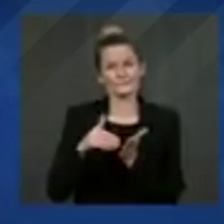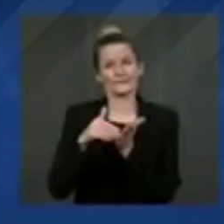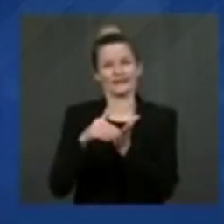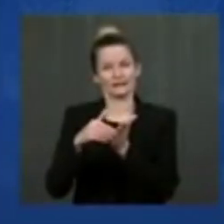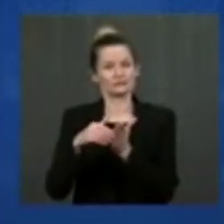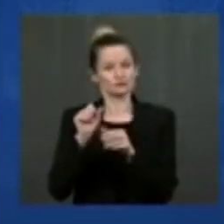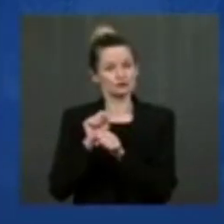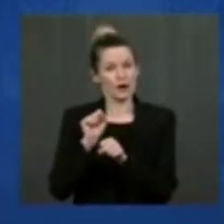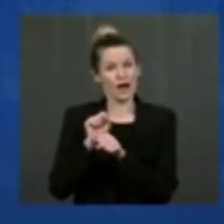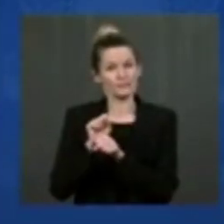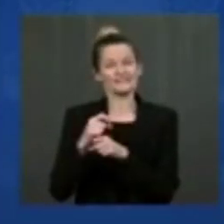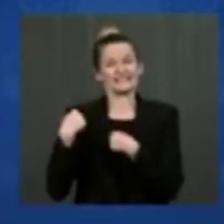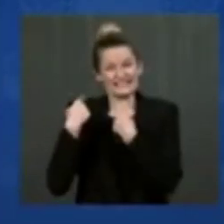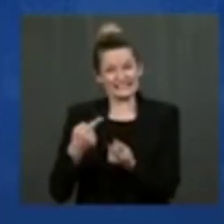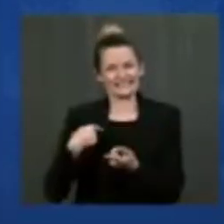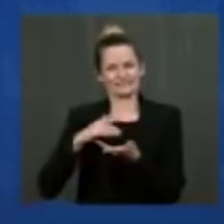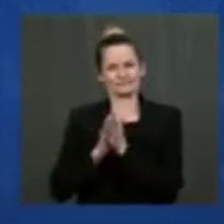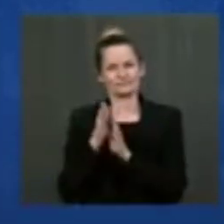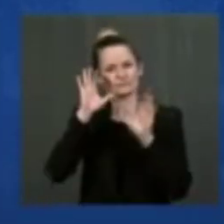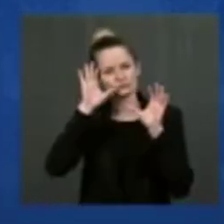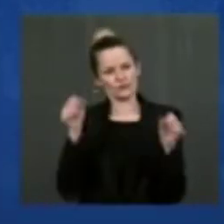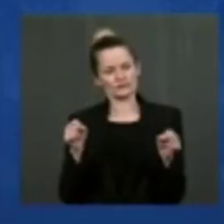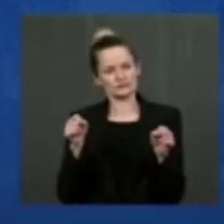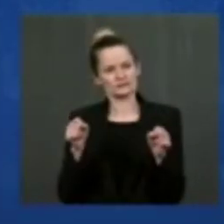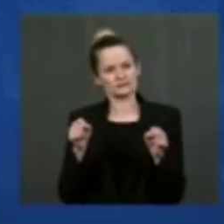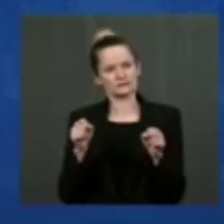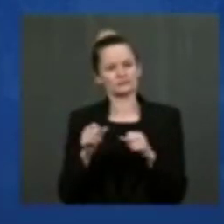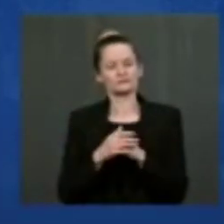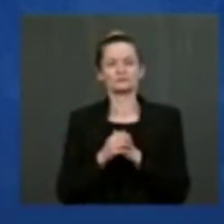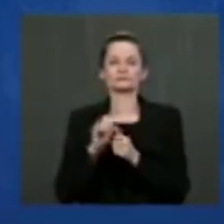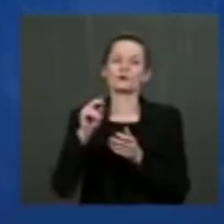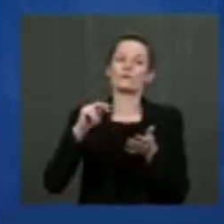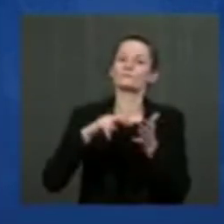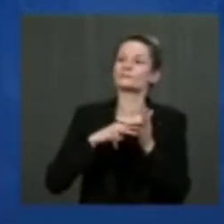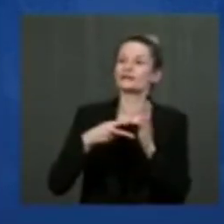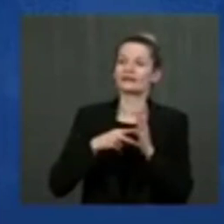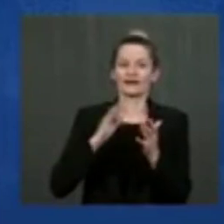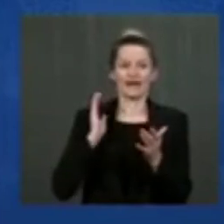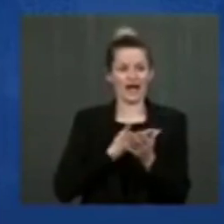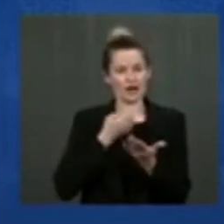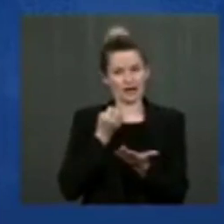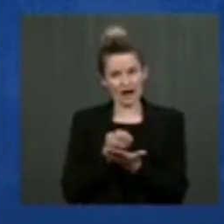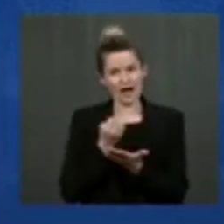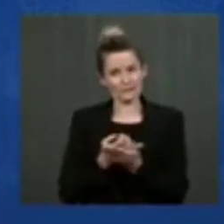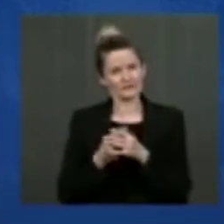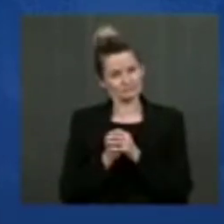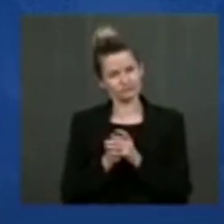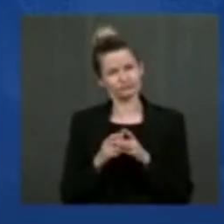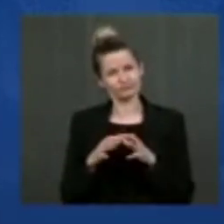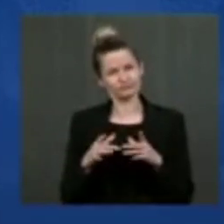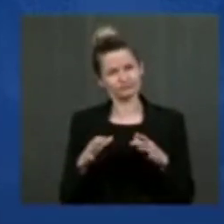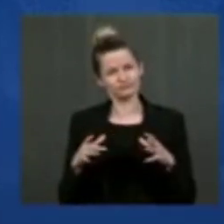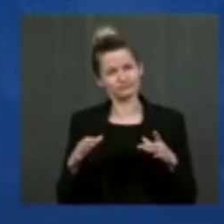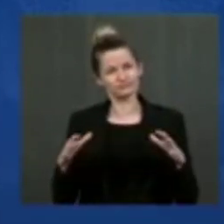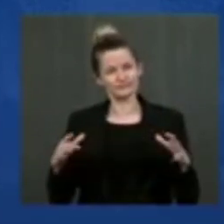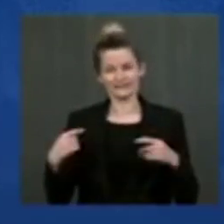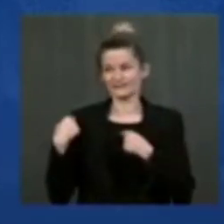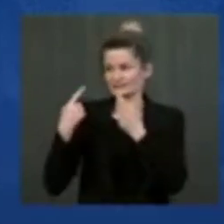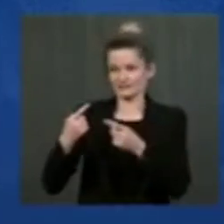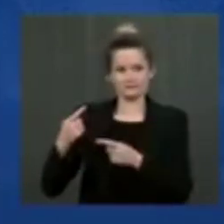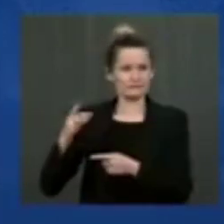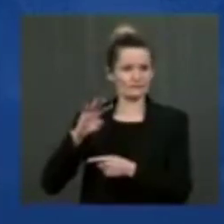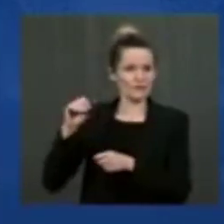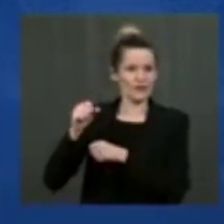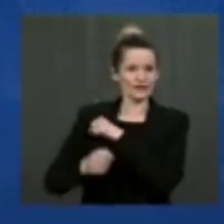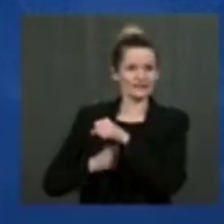grew fast at the fastest rate in 40 years. Unemployment is down. My Build Back Better investments are going to